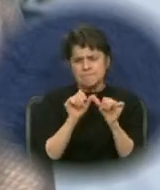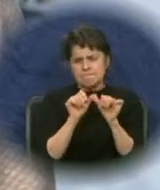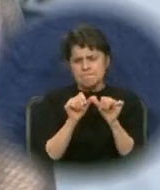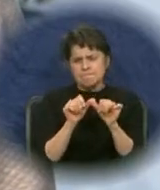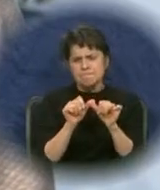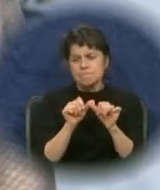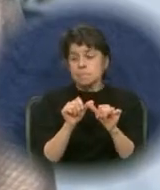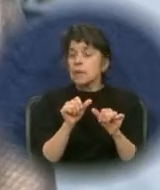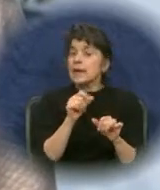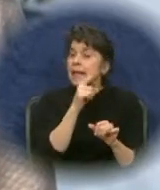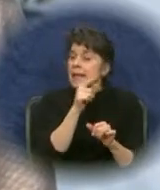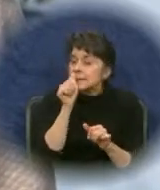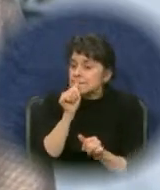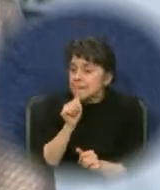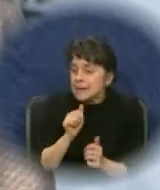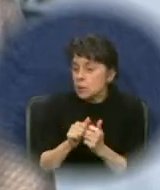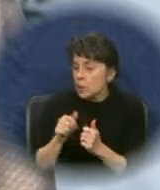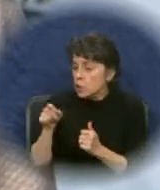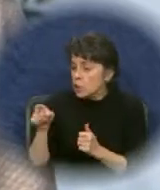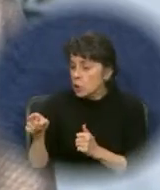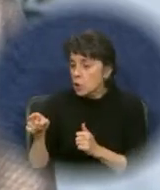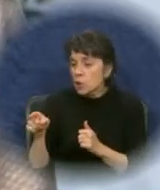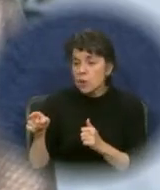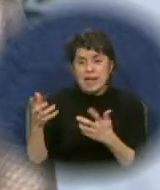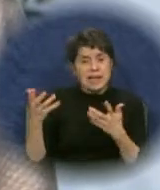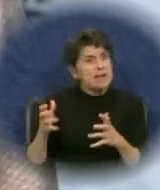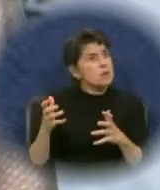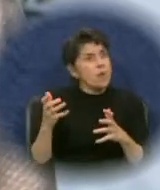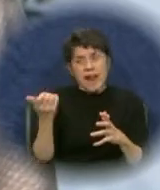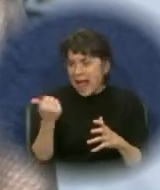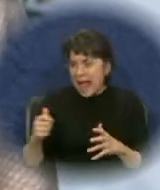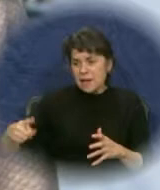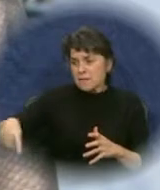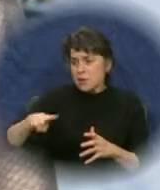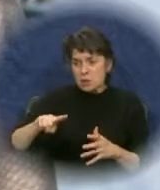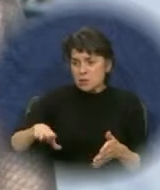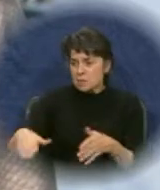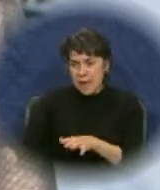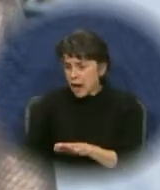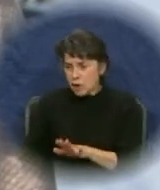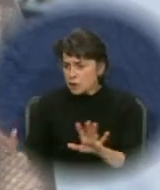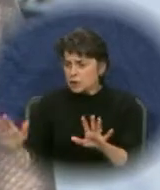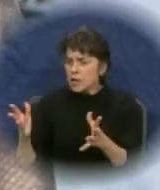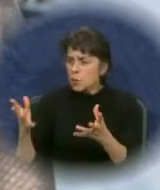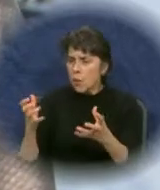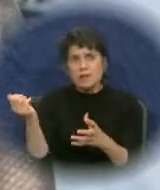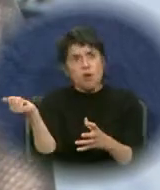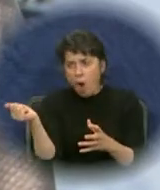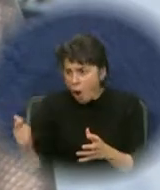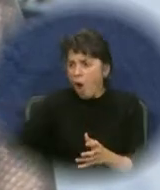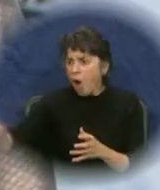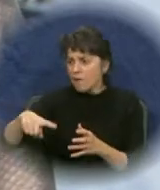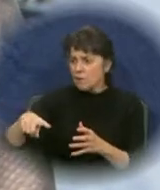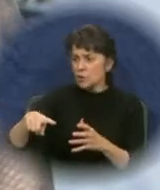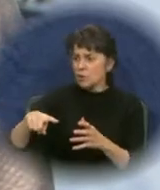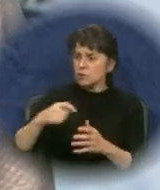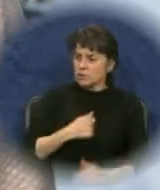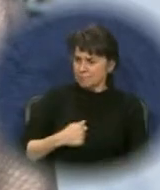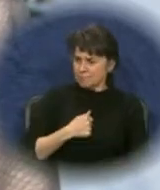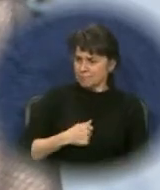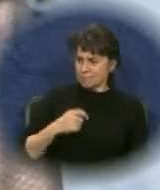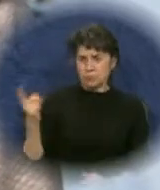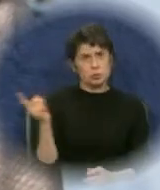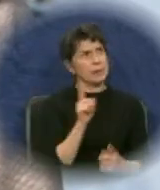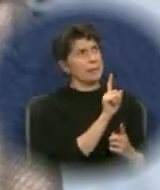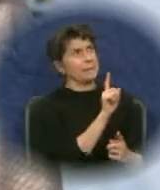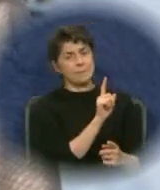you, not wishing that any should perish, but that all should come to repentance. But